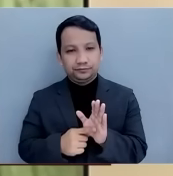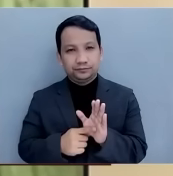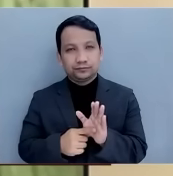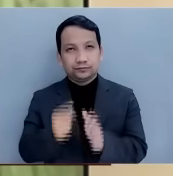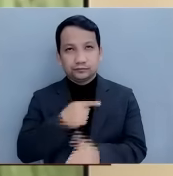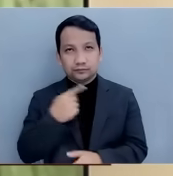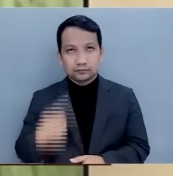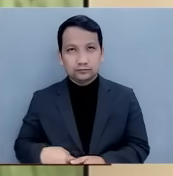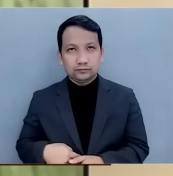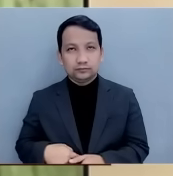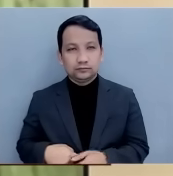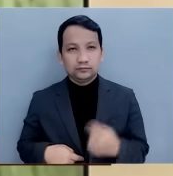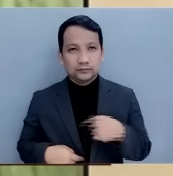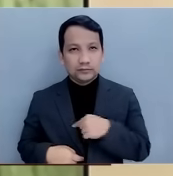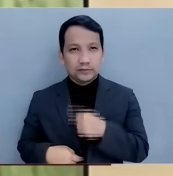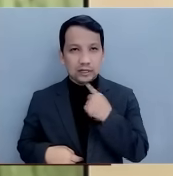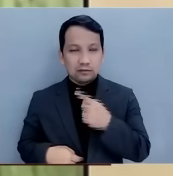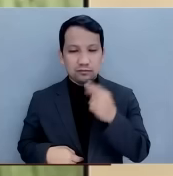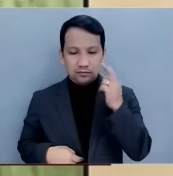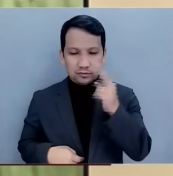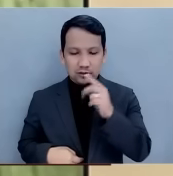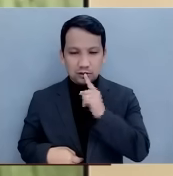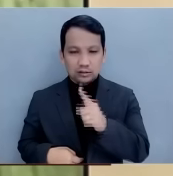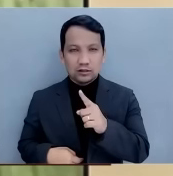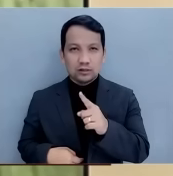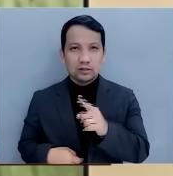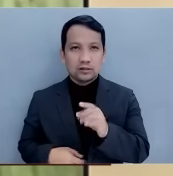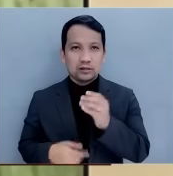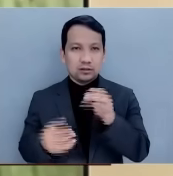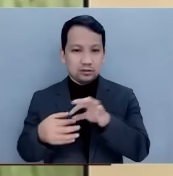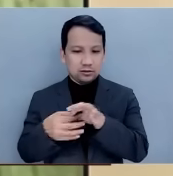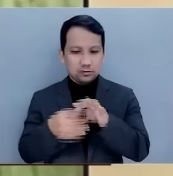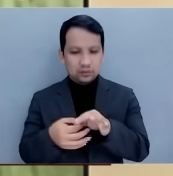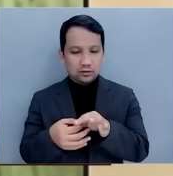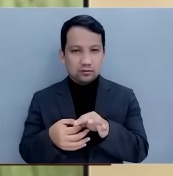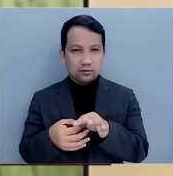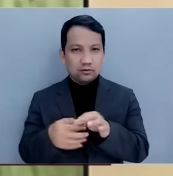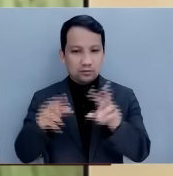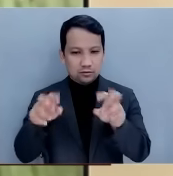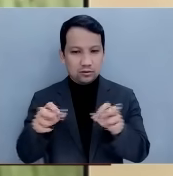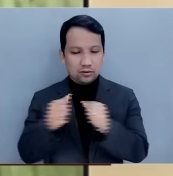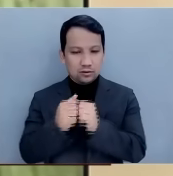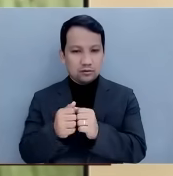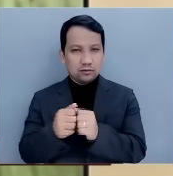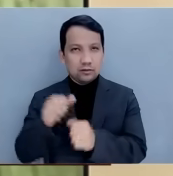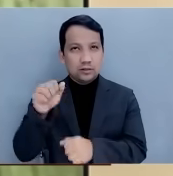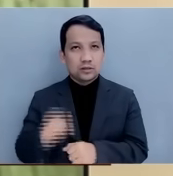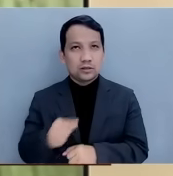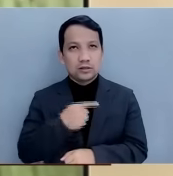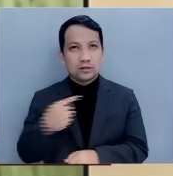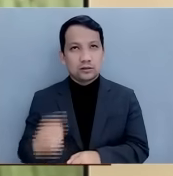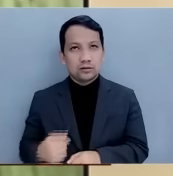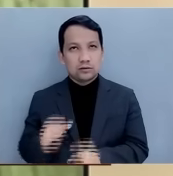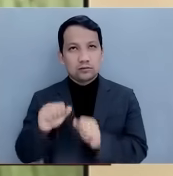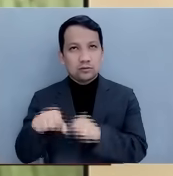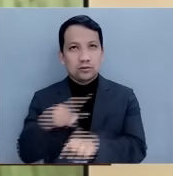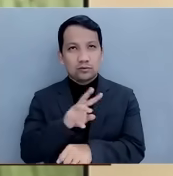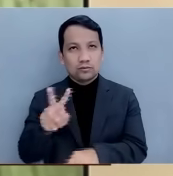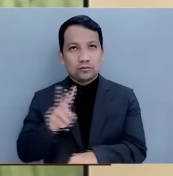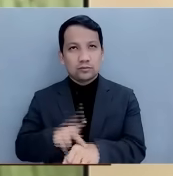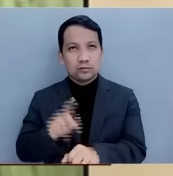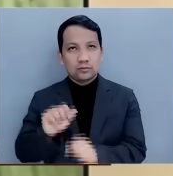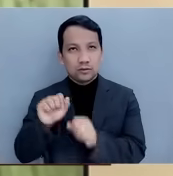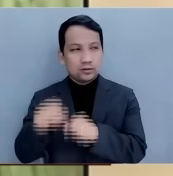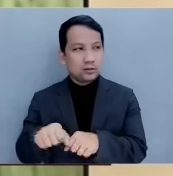Chinese have hostile intentions. Because you add that together with what they're doing in the South China Sea, West Philippine Sea